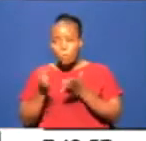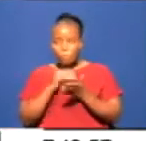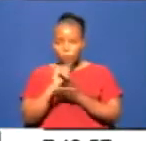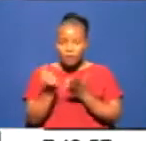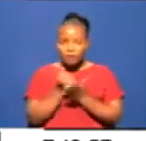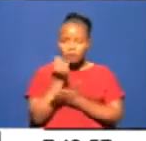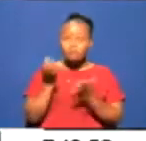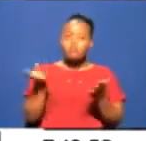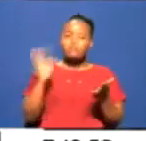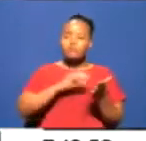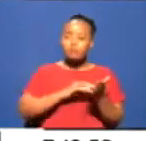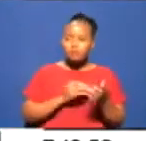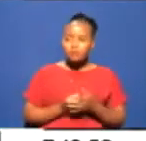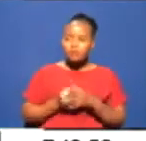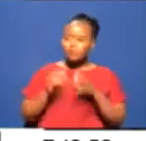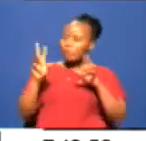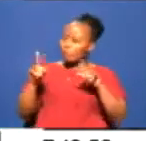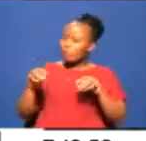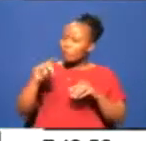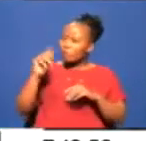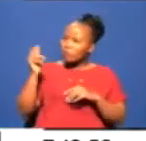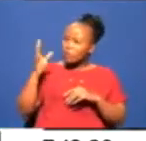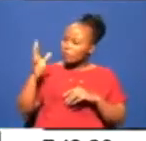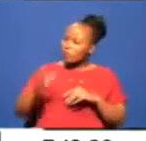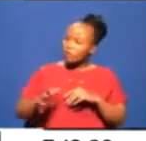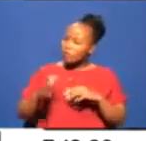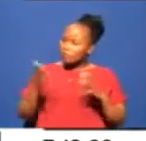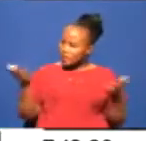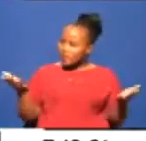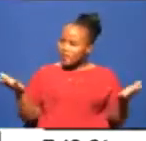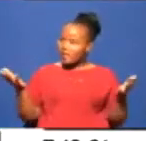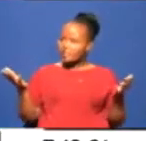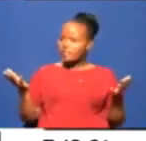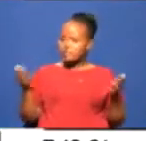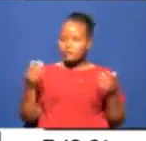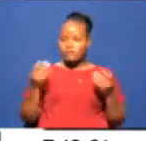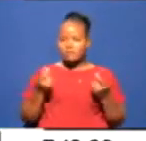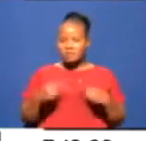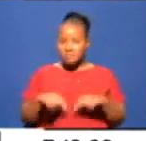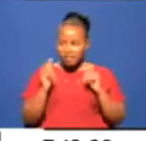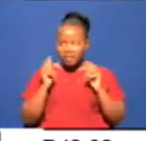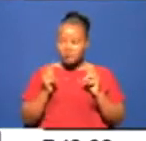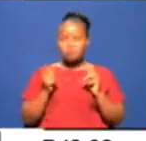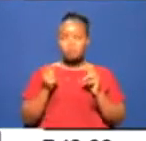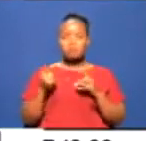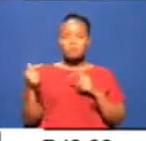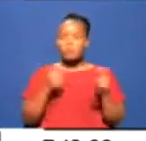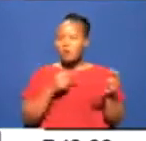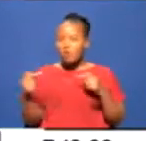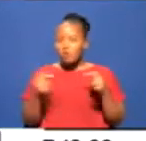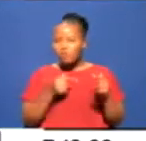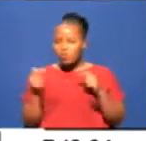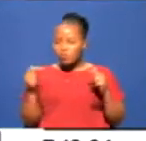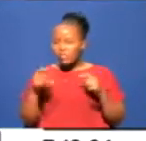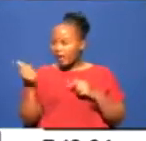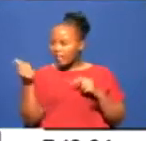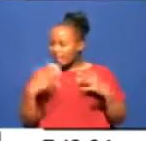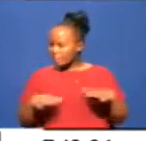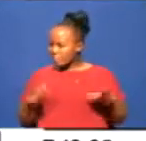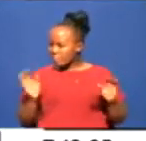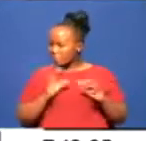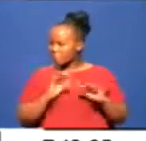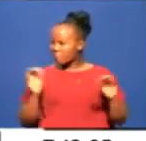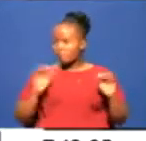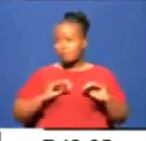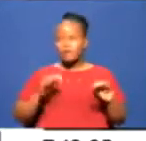Kenyan will take an arm to fight another Kenyan. That is the Kenya that I believe we will have